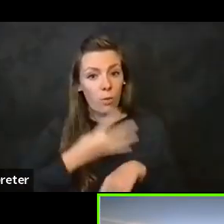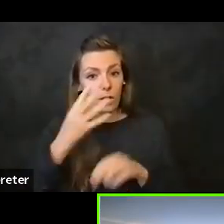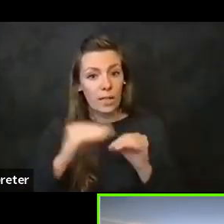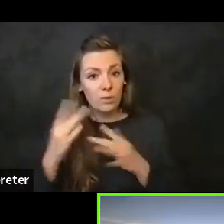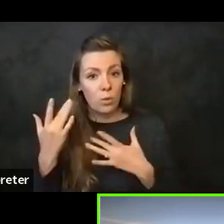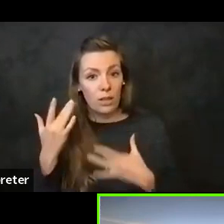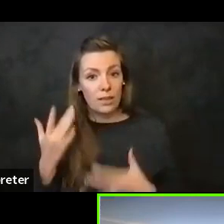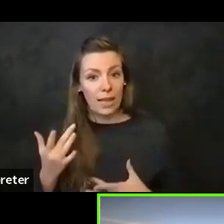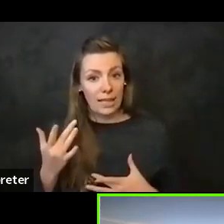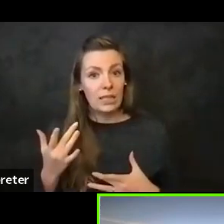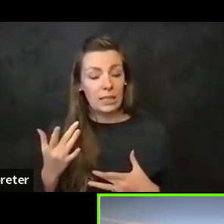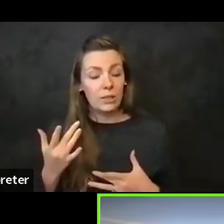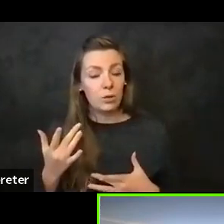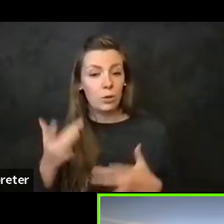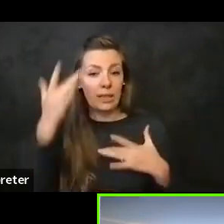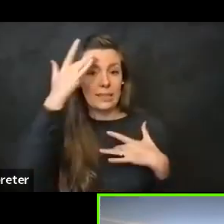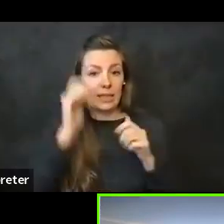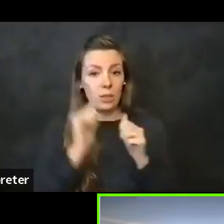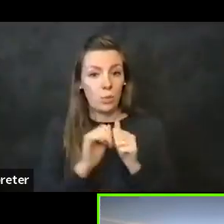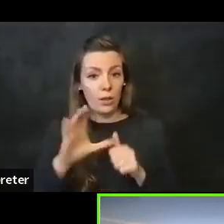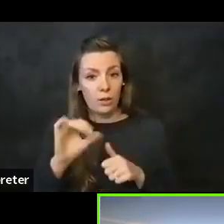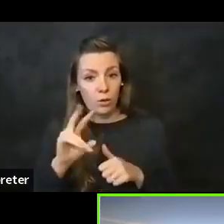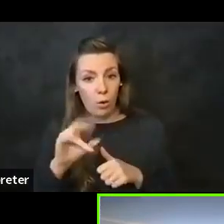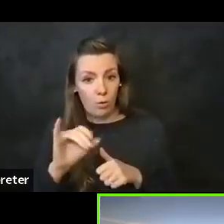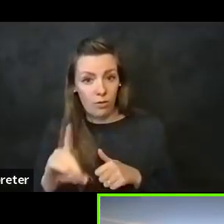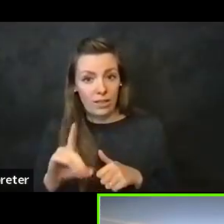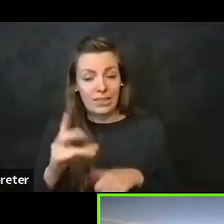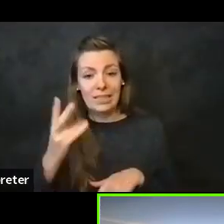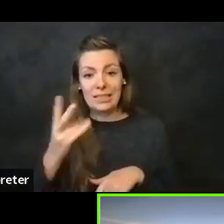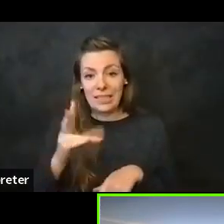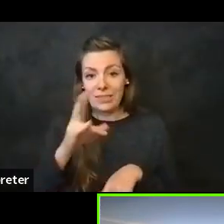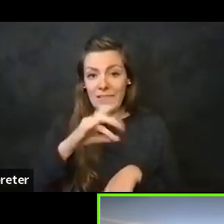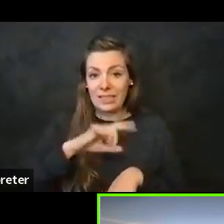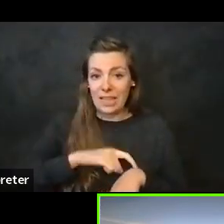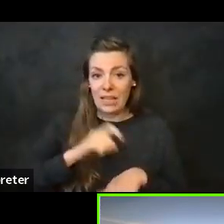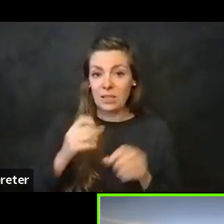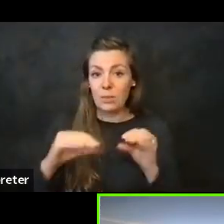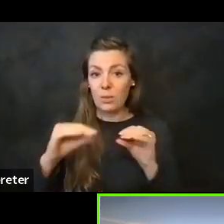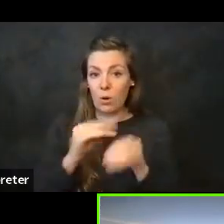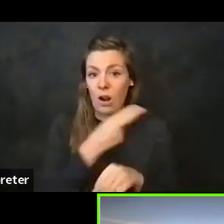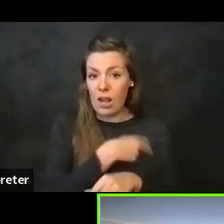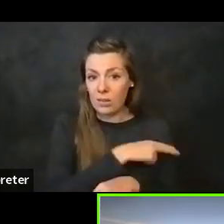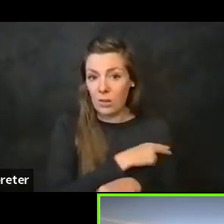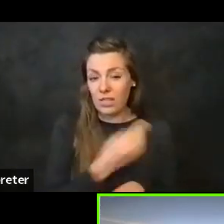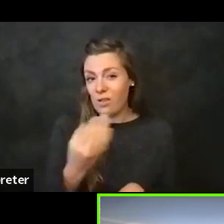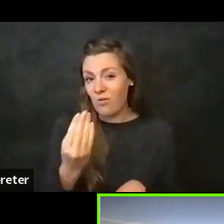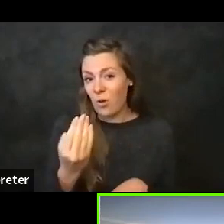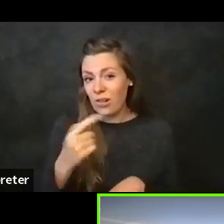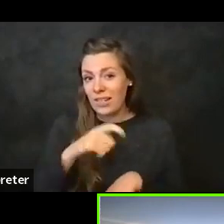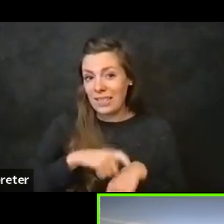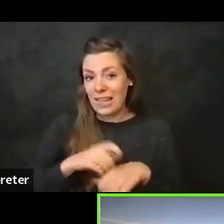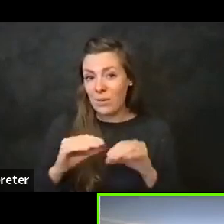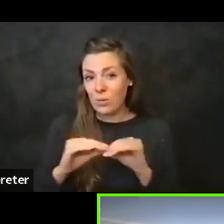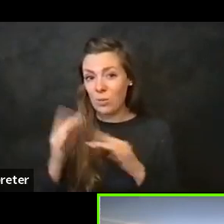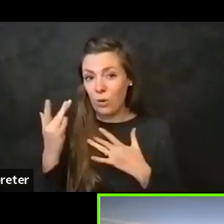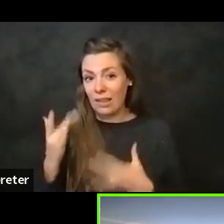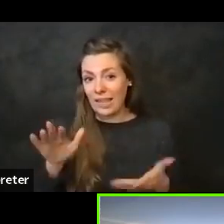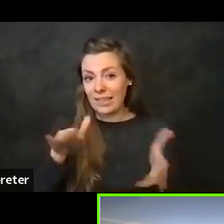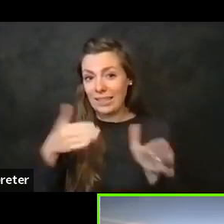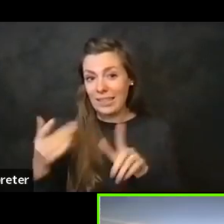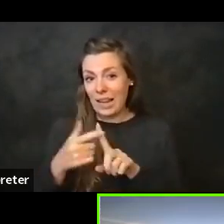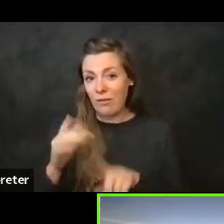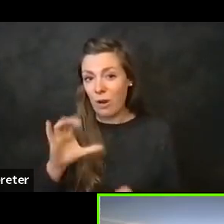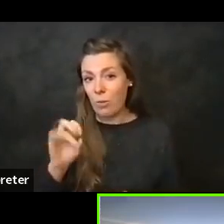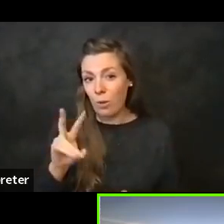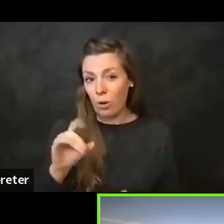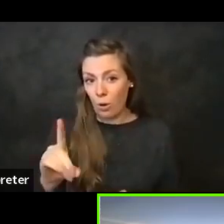infected with COVID, 17 times more likely to be hospitalized, and 14 times more likely to die of COVID.